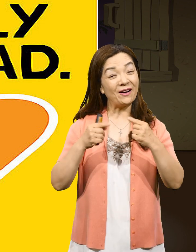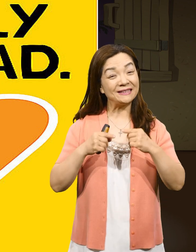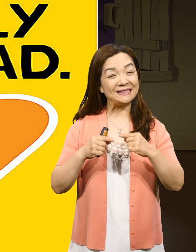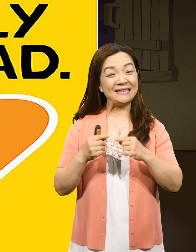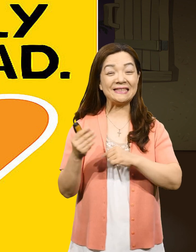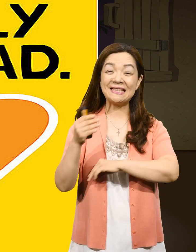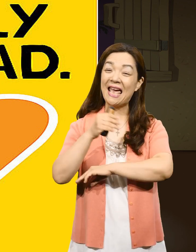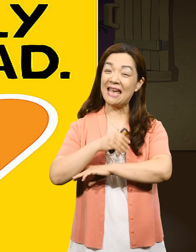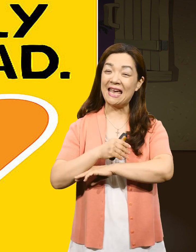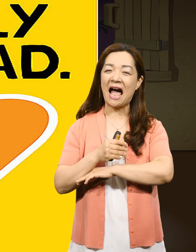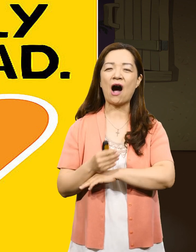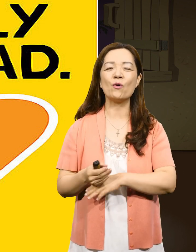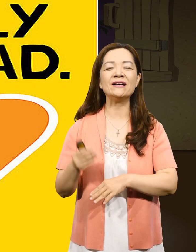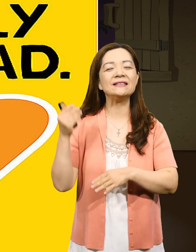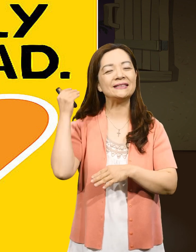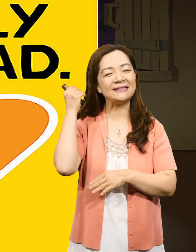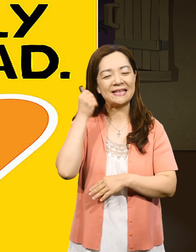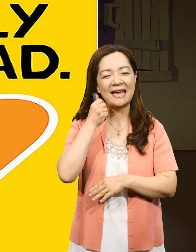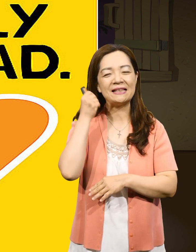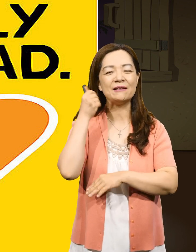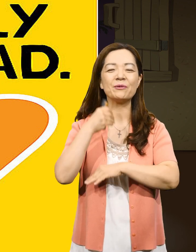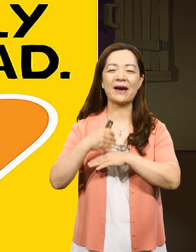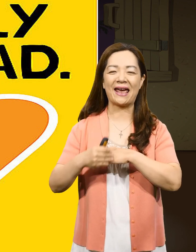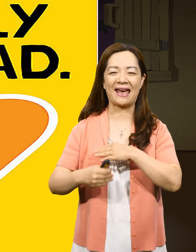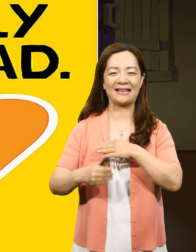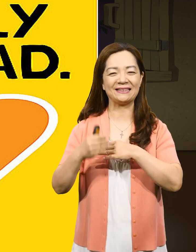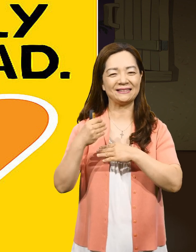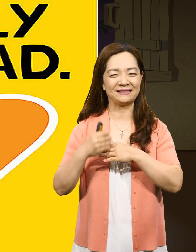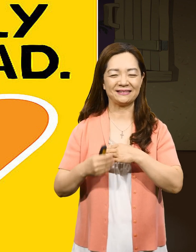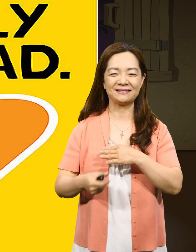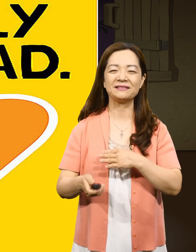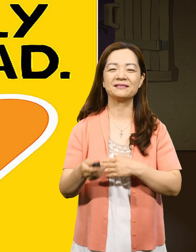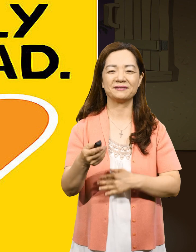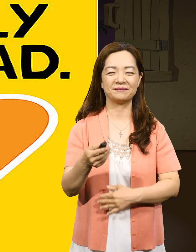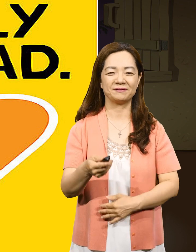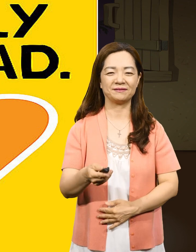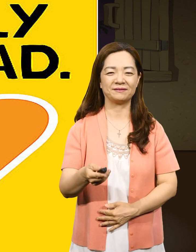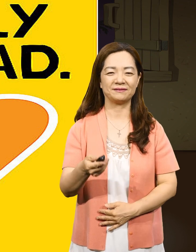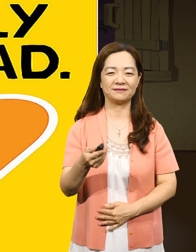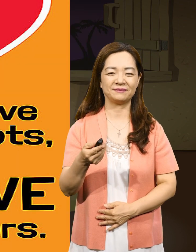Give us this day our daily bread.